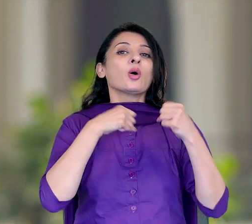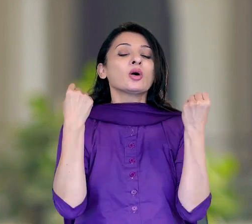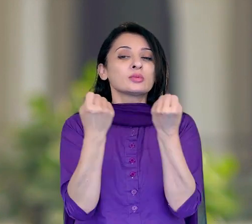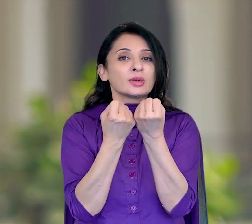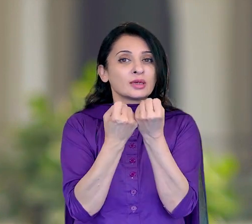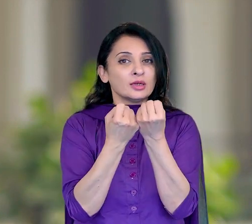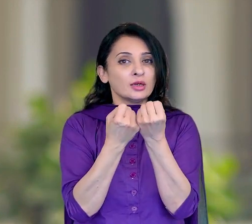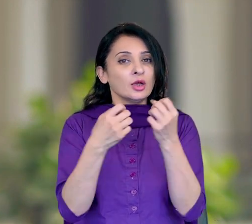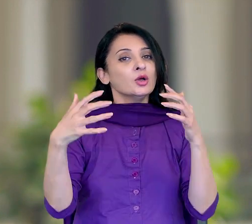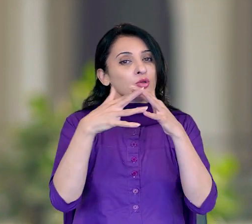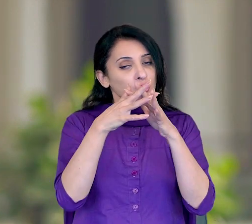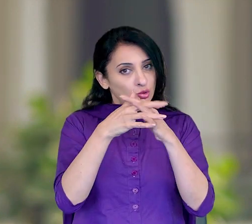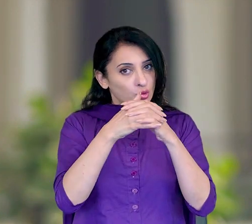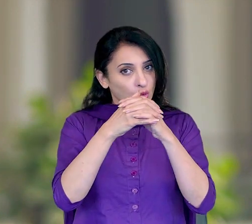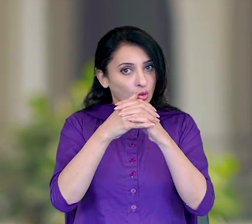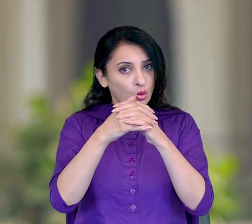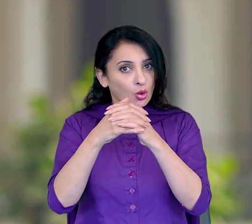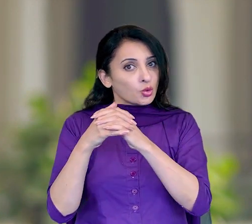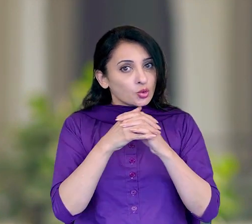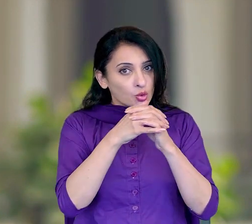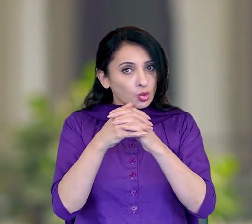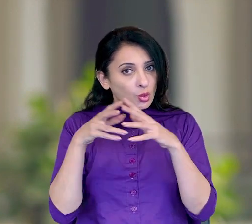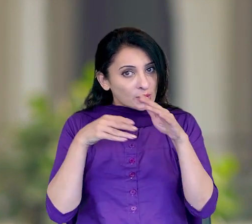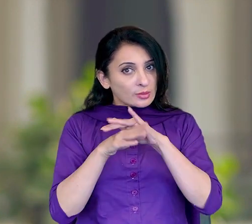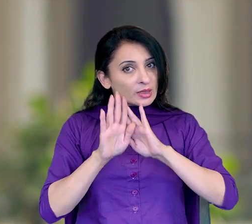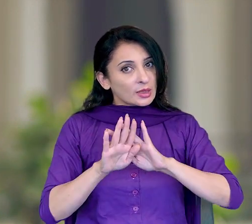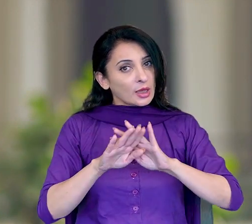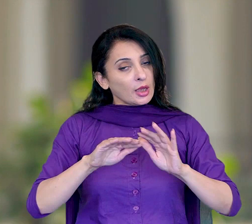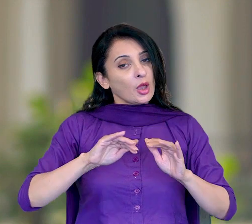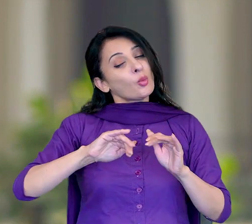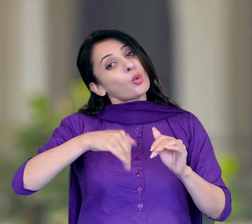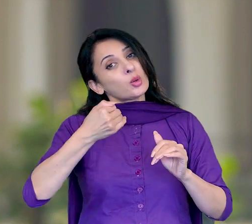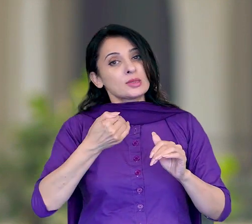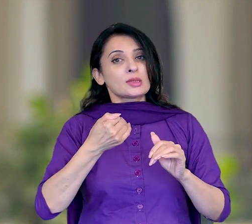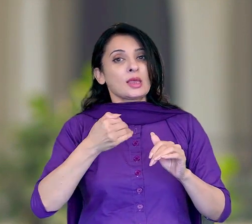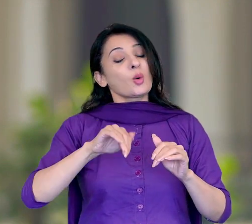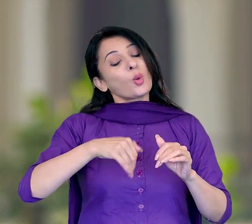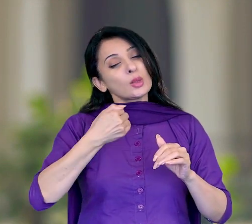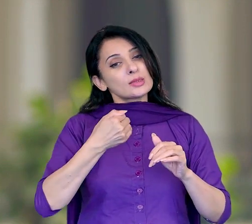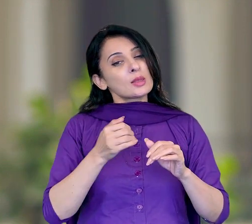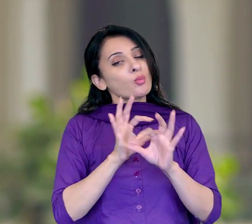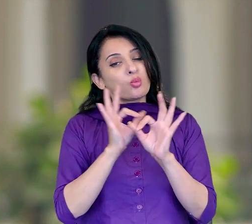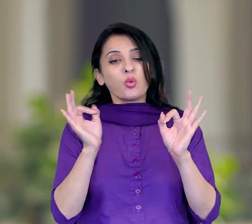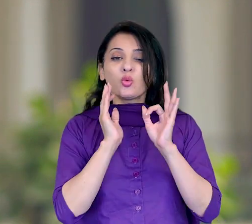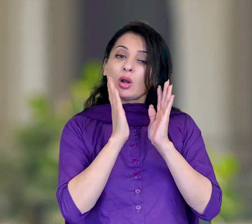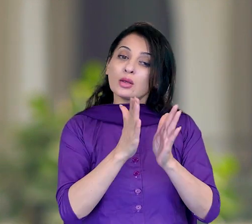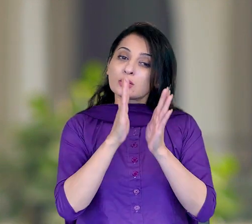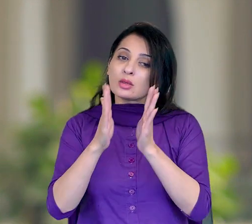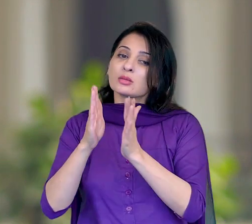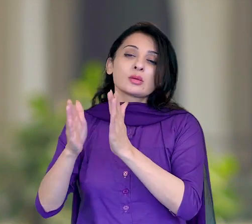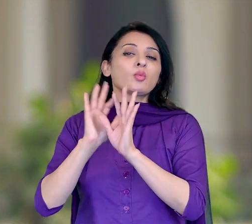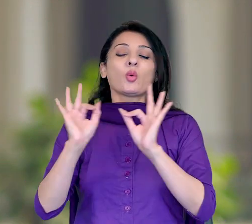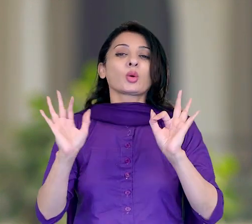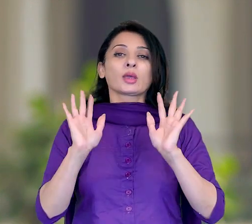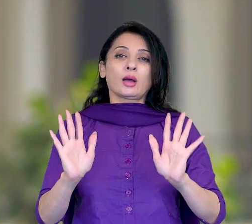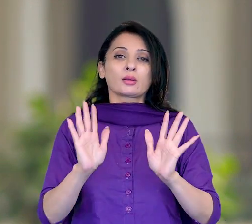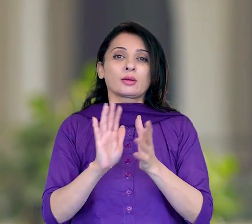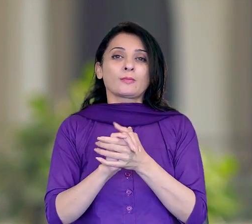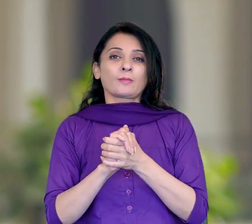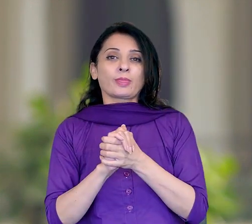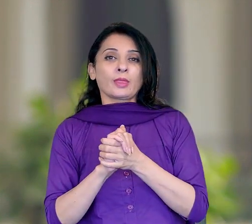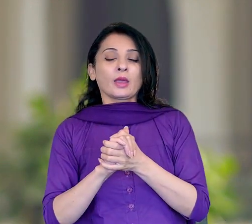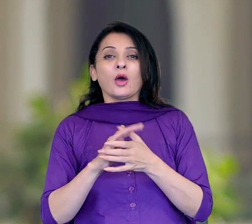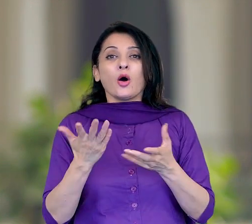automated, and all were basically covering a digital footprint of the patient. And there was